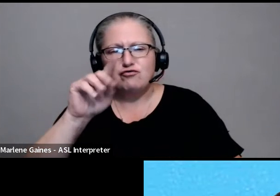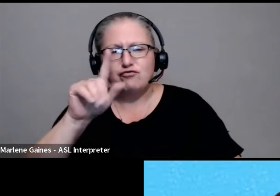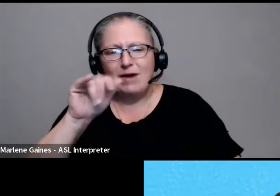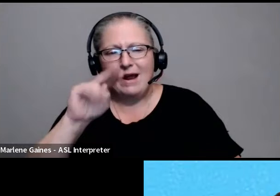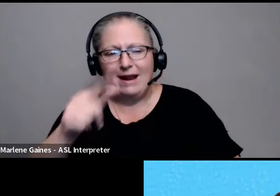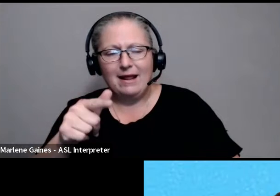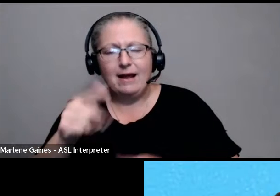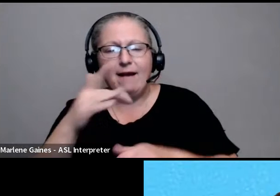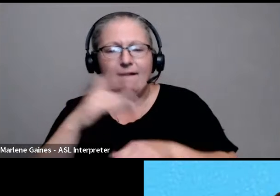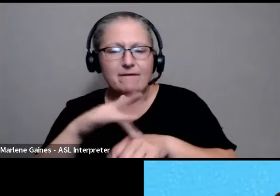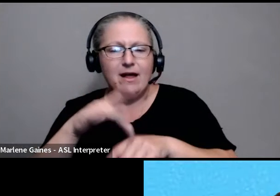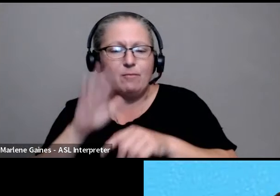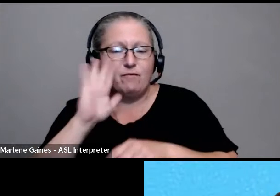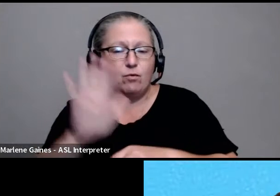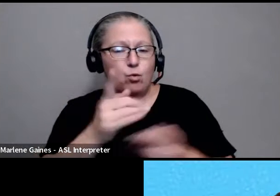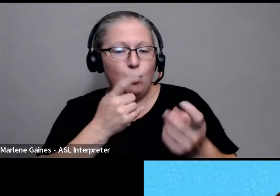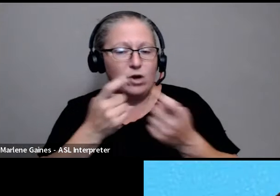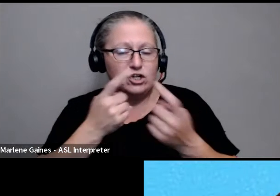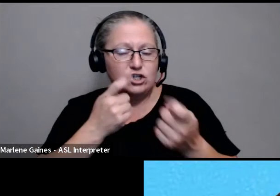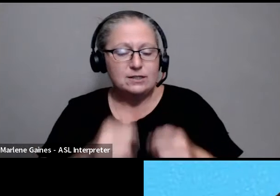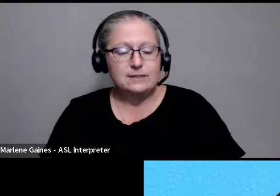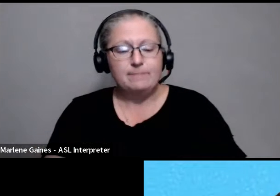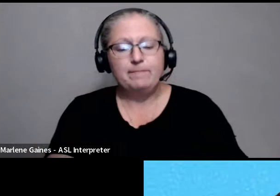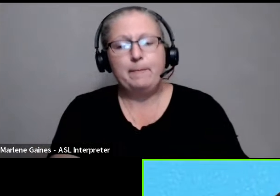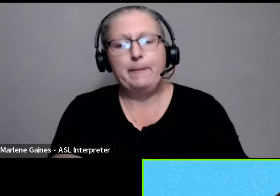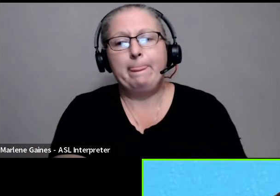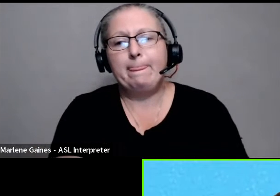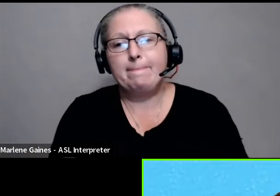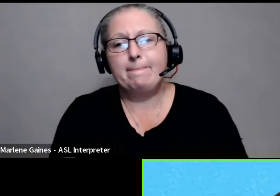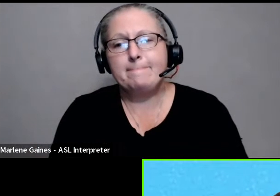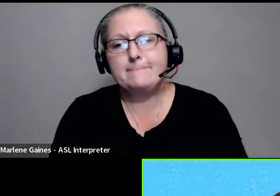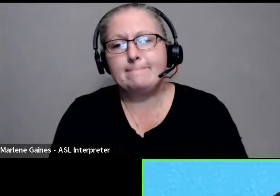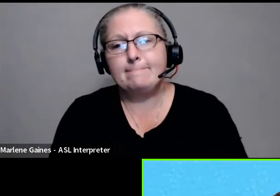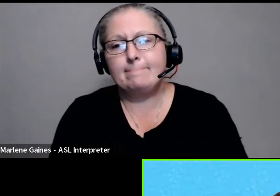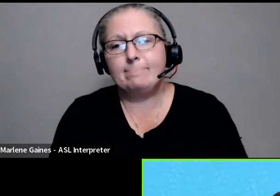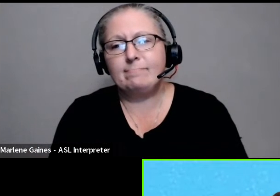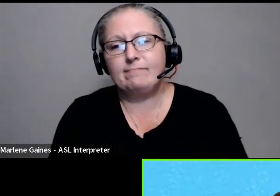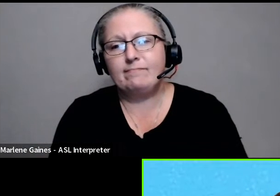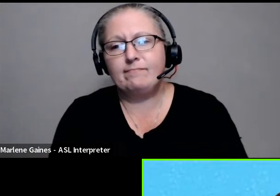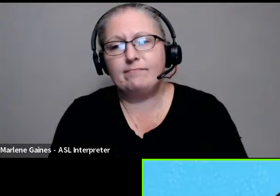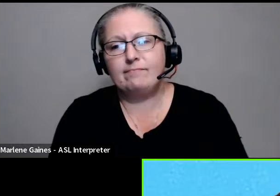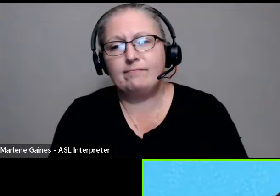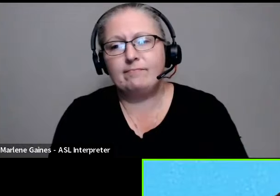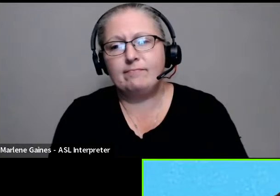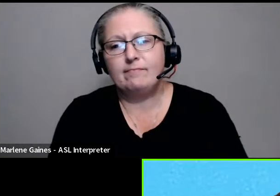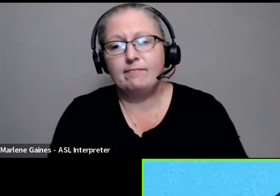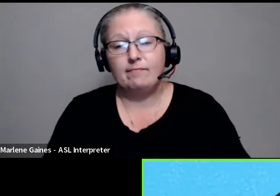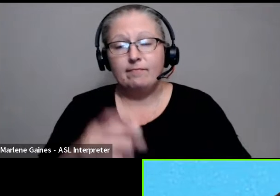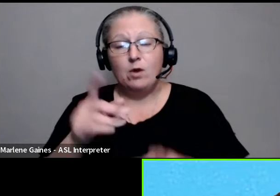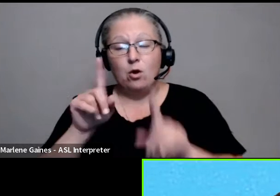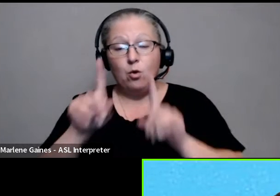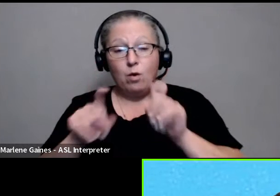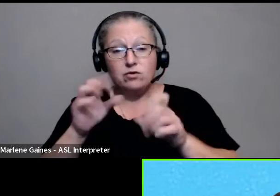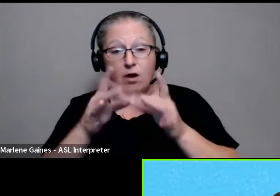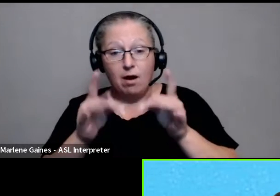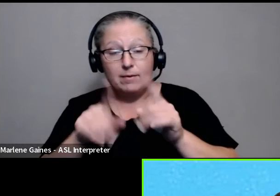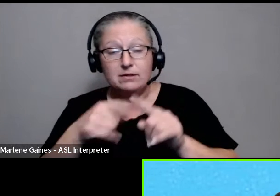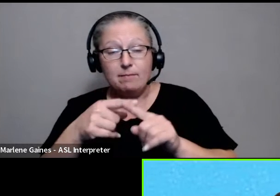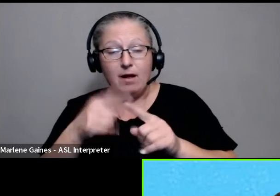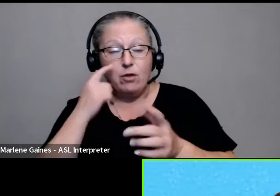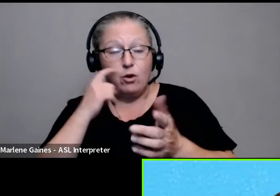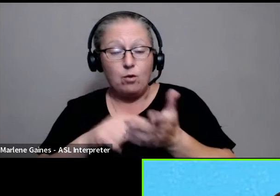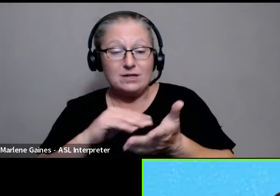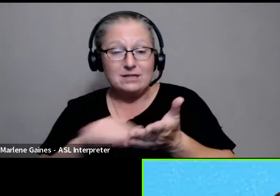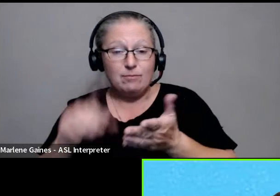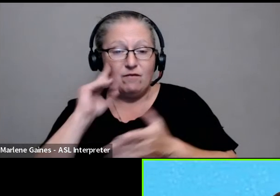available for your questions. Okay, are there any questions or comments from the board with respect to the notice of exemption for